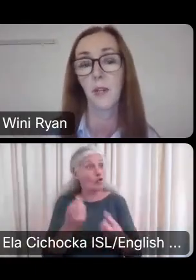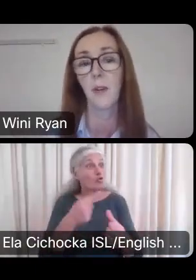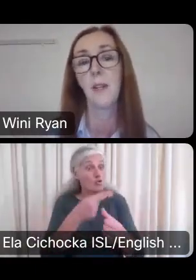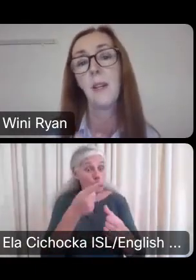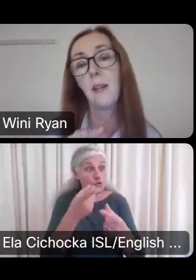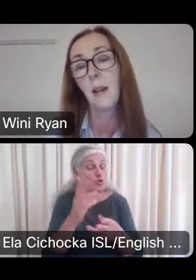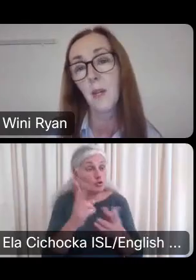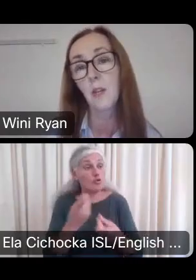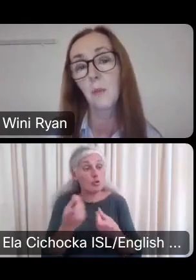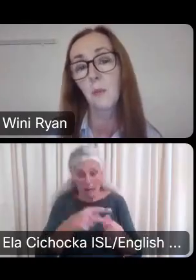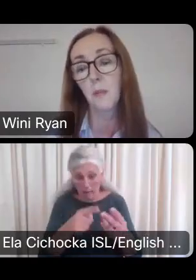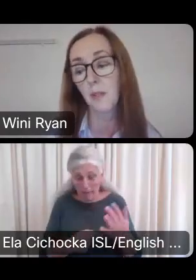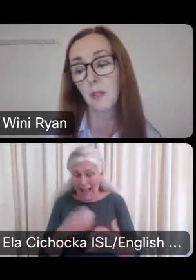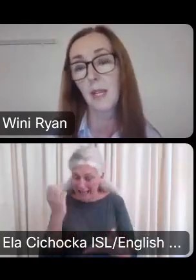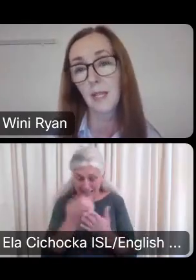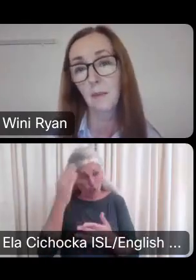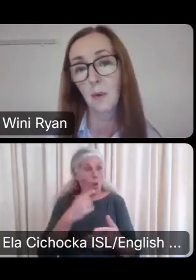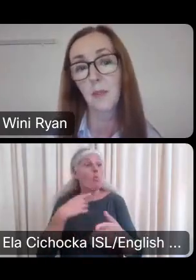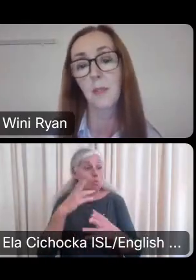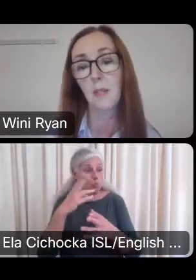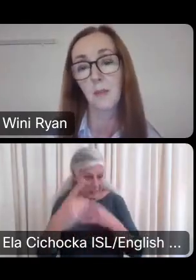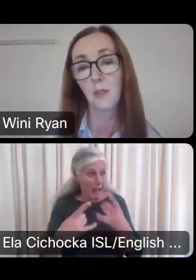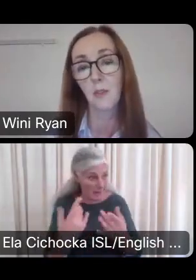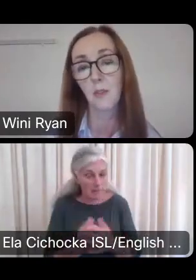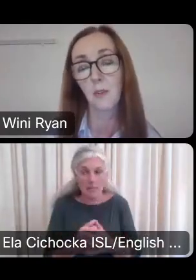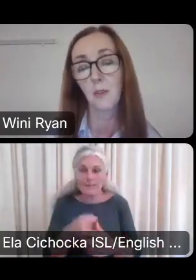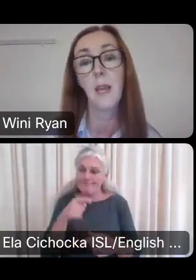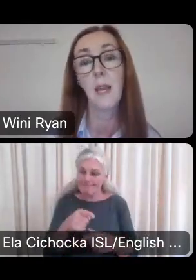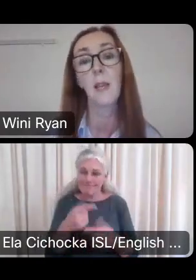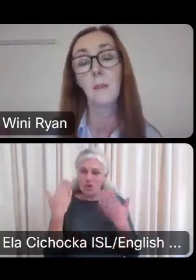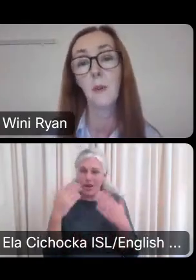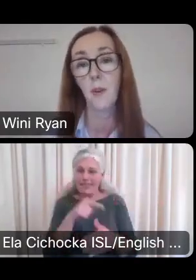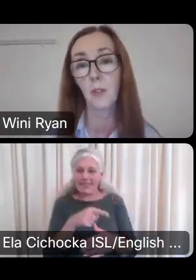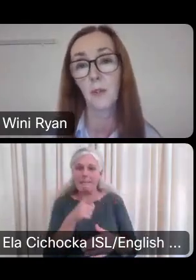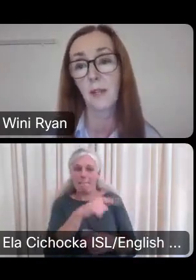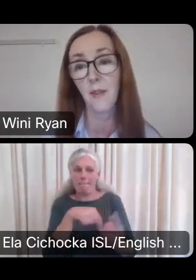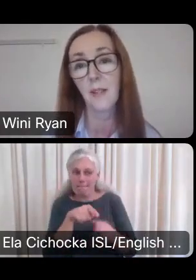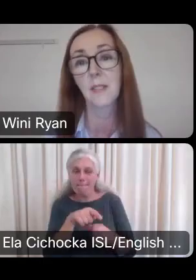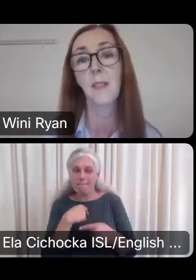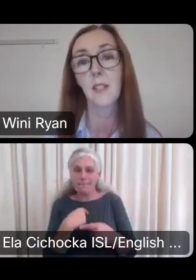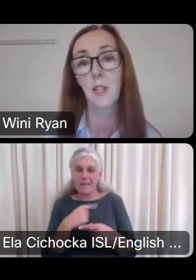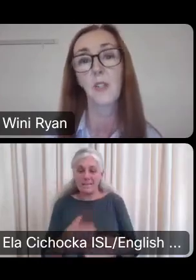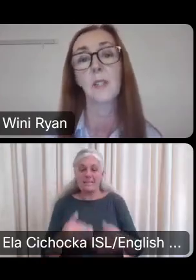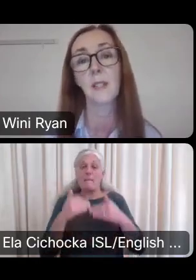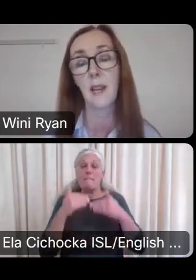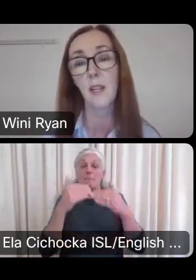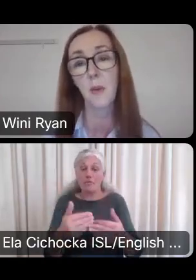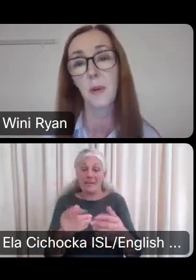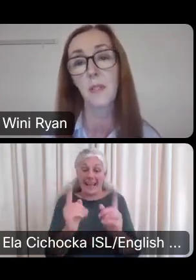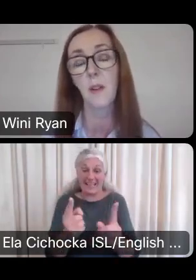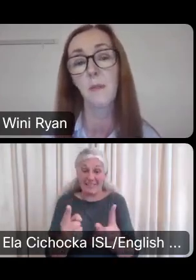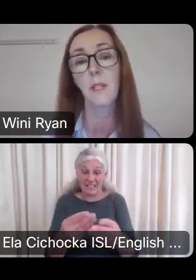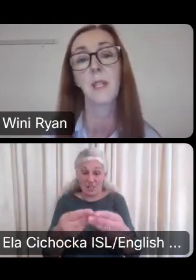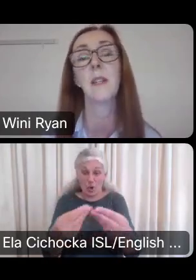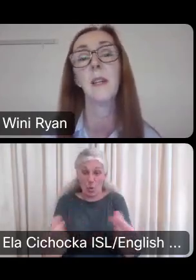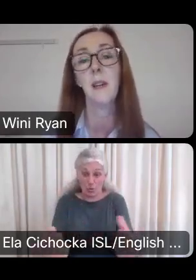going on. I'm not with the person in the moment demonstrating empathy. I can move on to the advice and the solutions at a later point